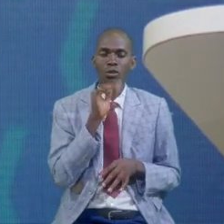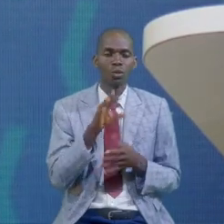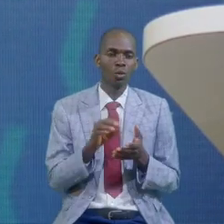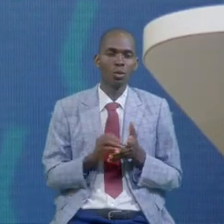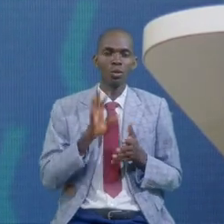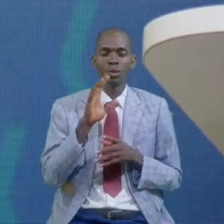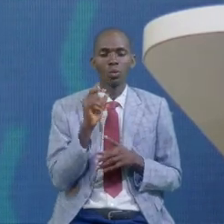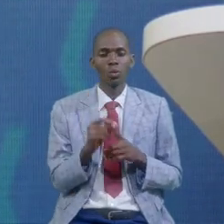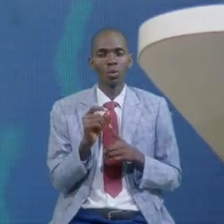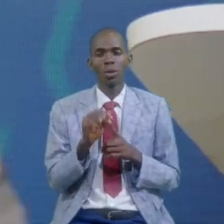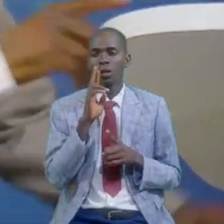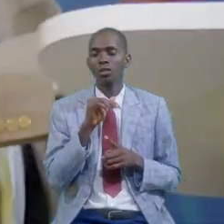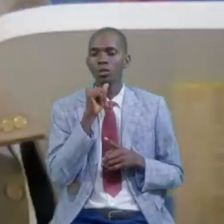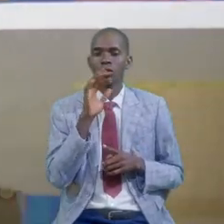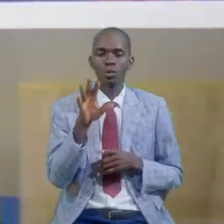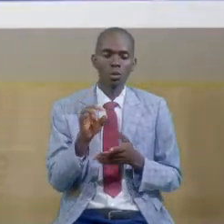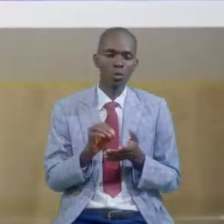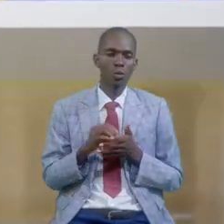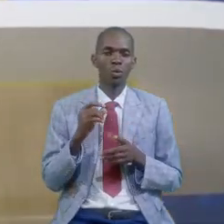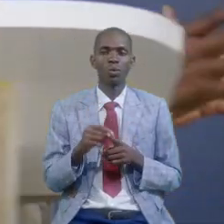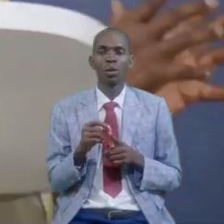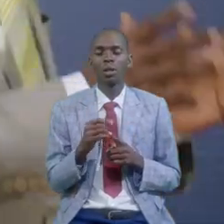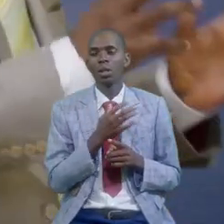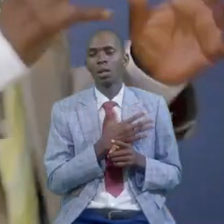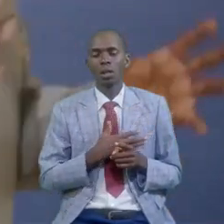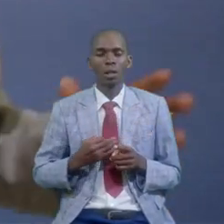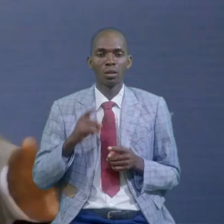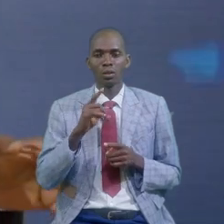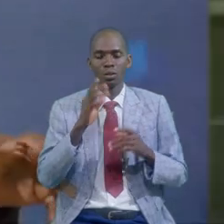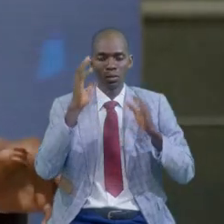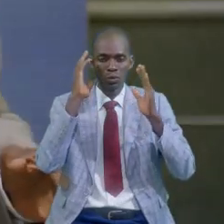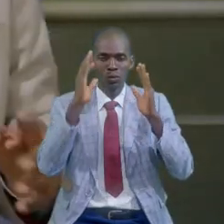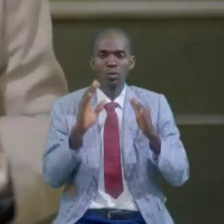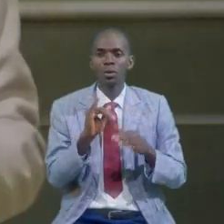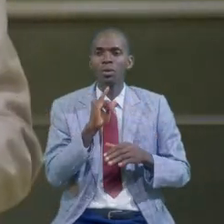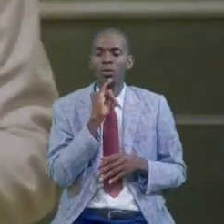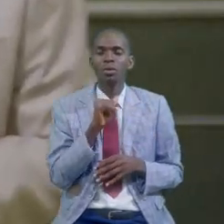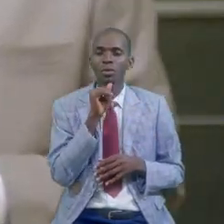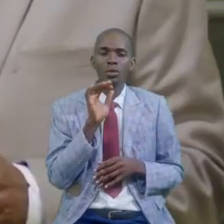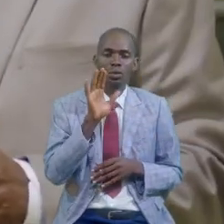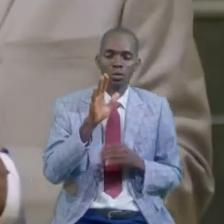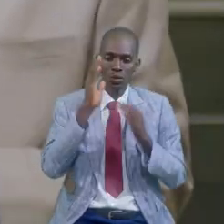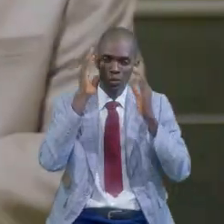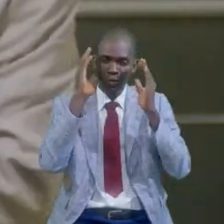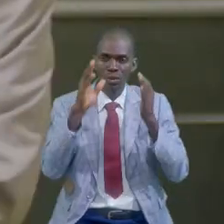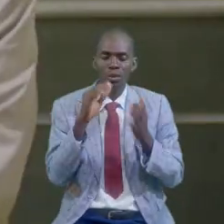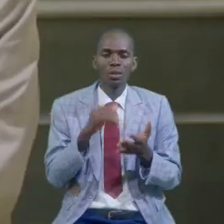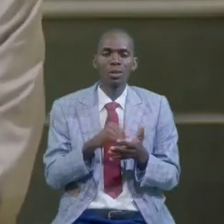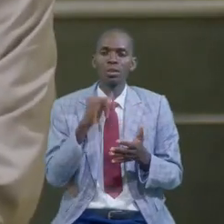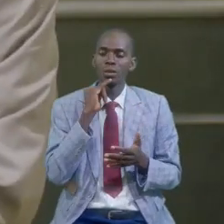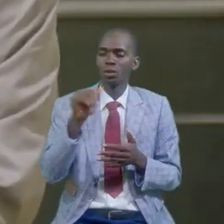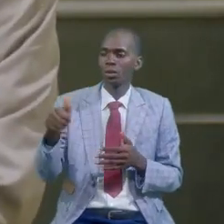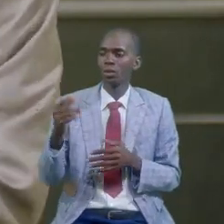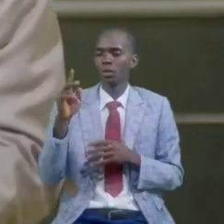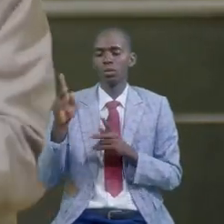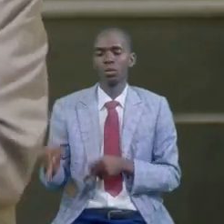utterances are not your utterances. And your focus is not your focus, is somebody. That ties